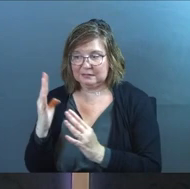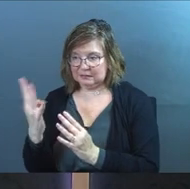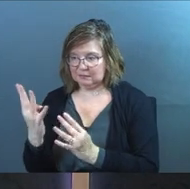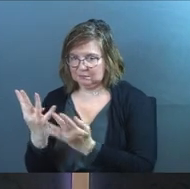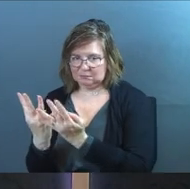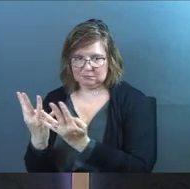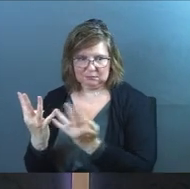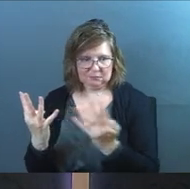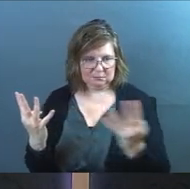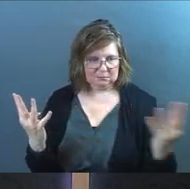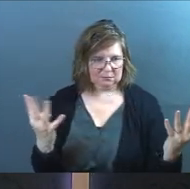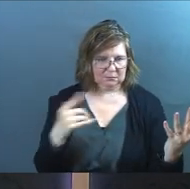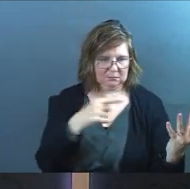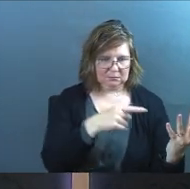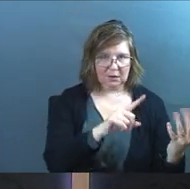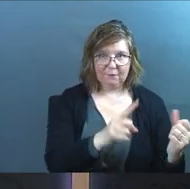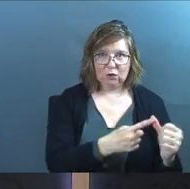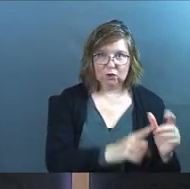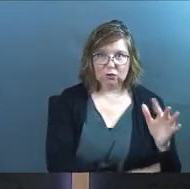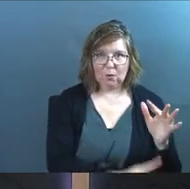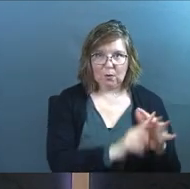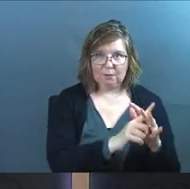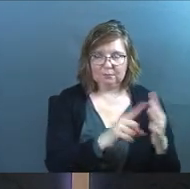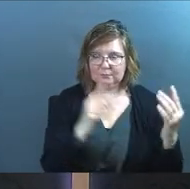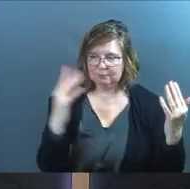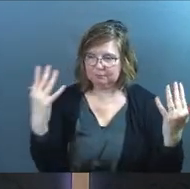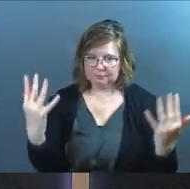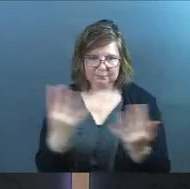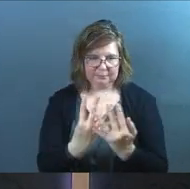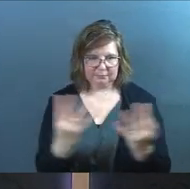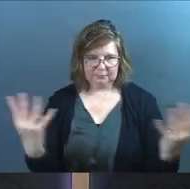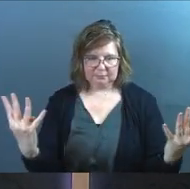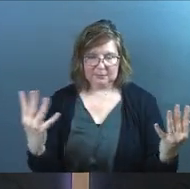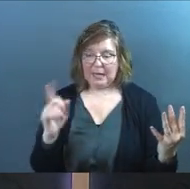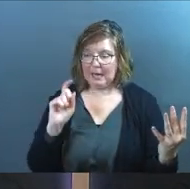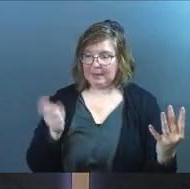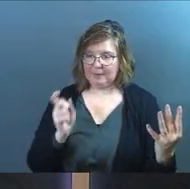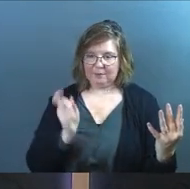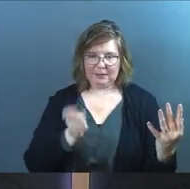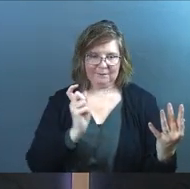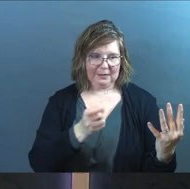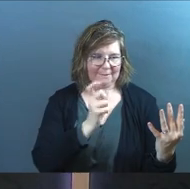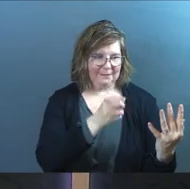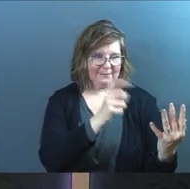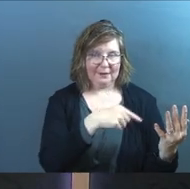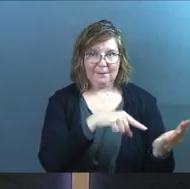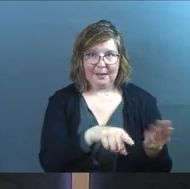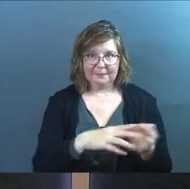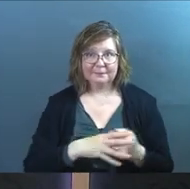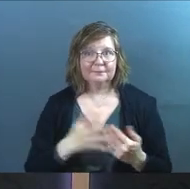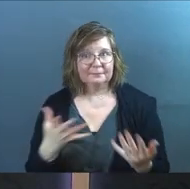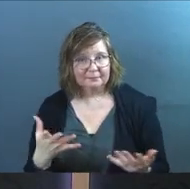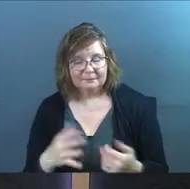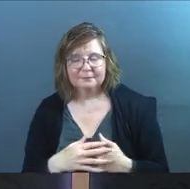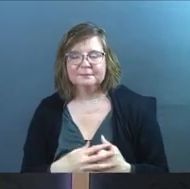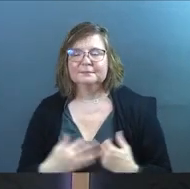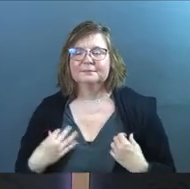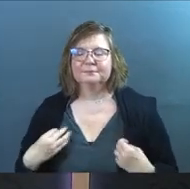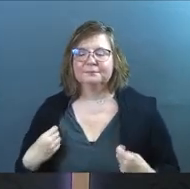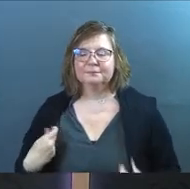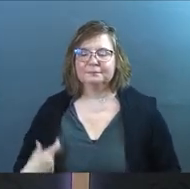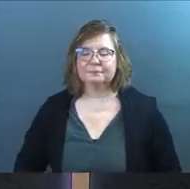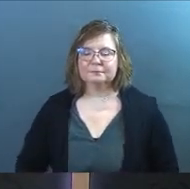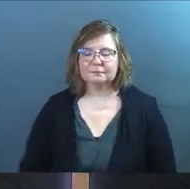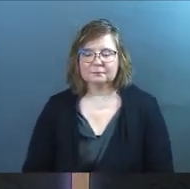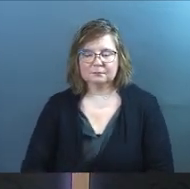first and whoever showed up first last, at the end of the line, basically. And I'm going to give them their pay. It's like, okay, a little weird, but you give them their pay.